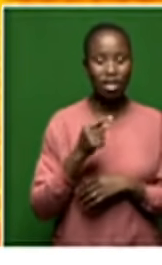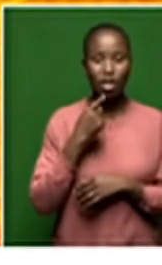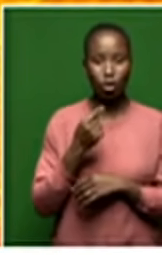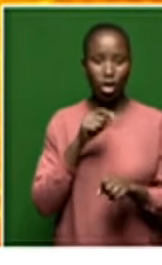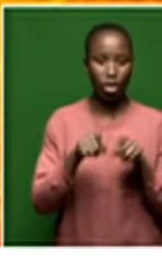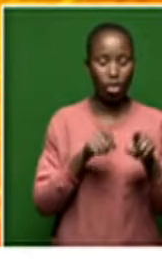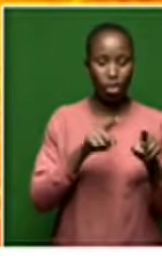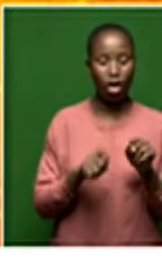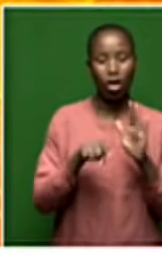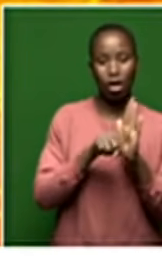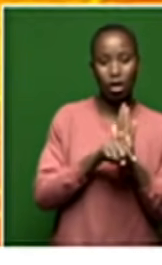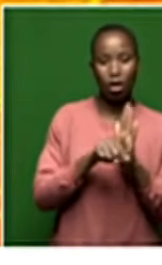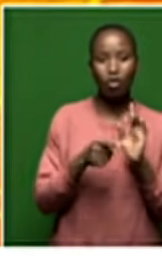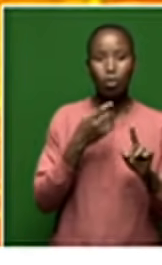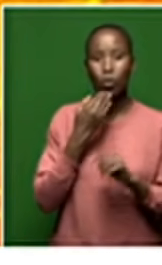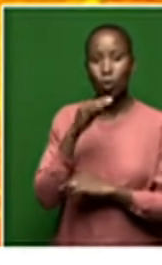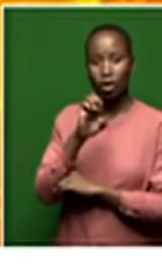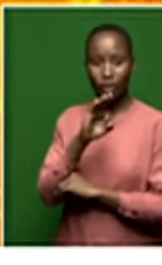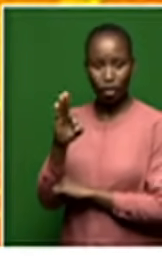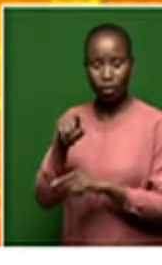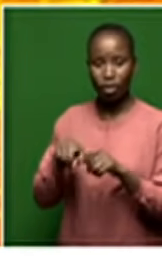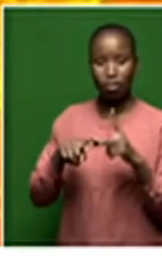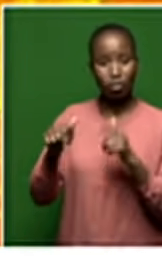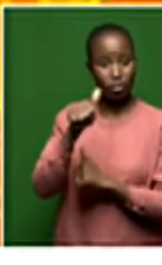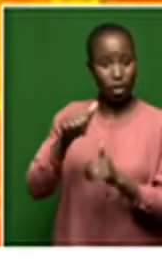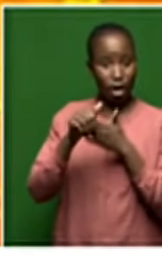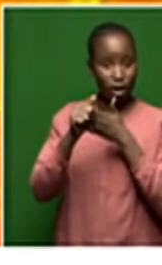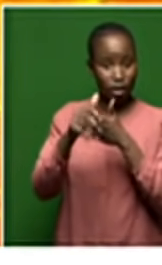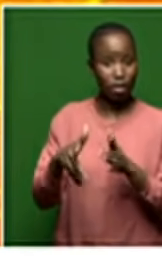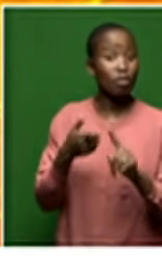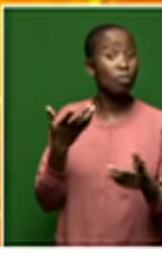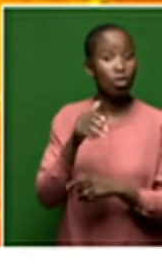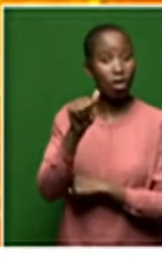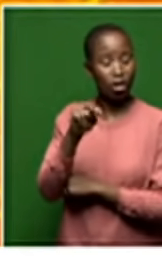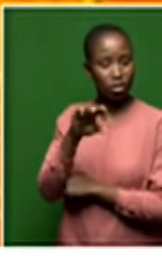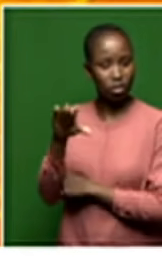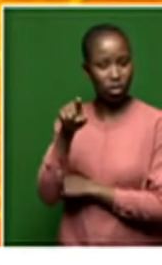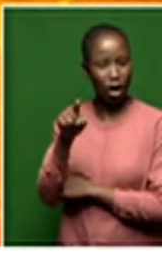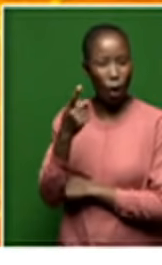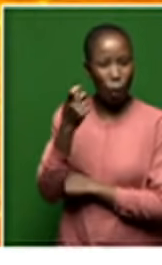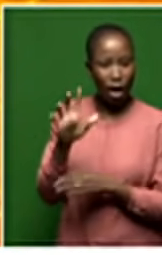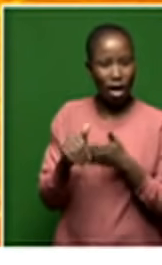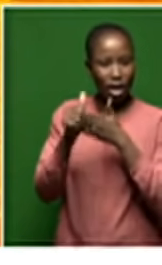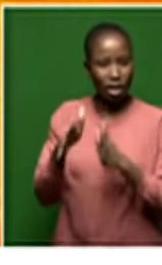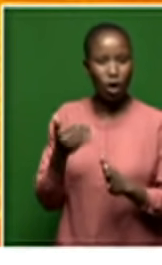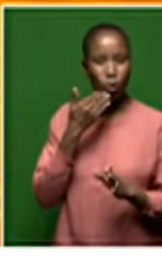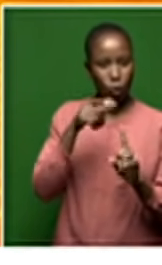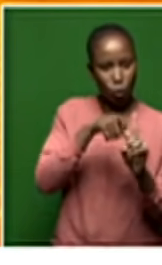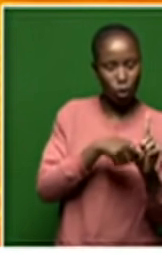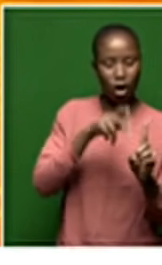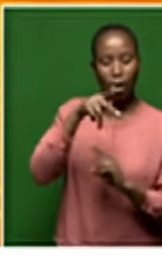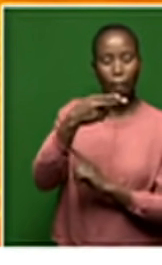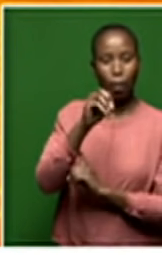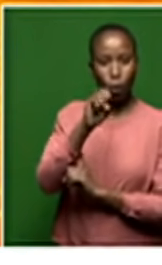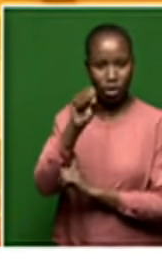was built by the EFF and senior leaders of the ANC. And one of those ANC leaders is Mathews Phosa, and he joins us now